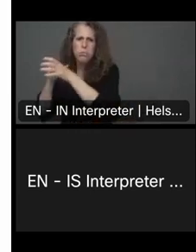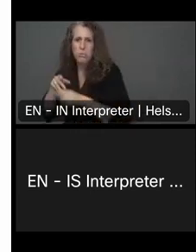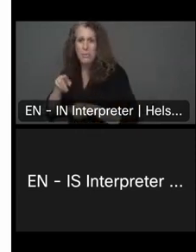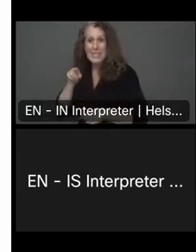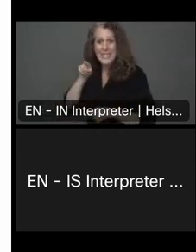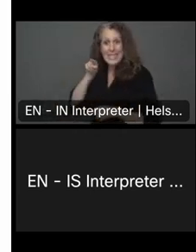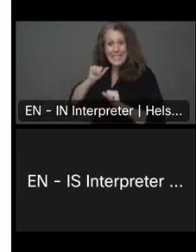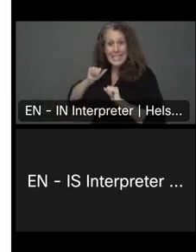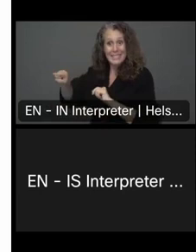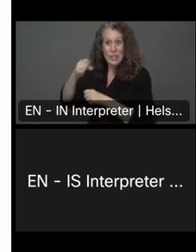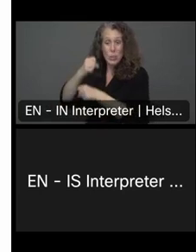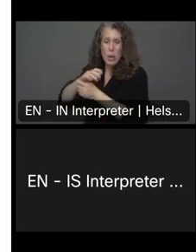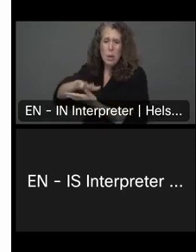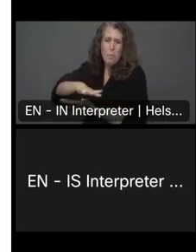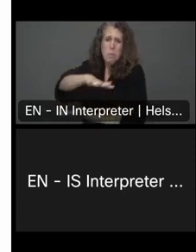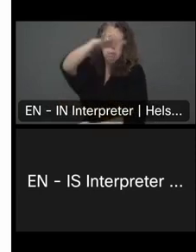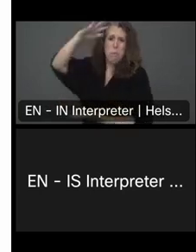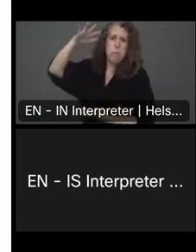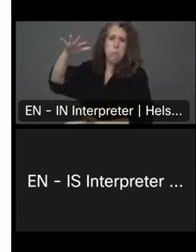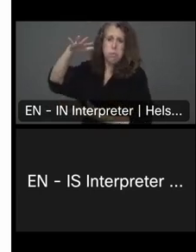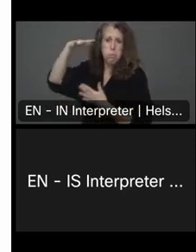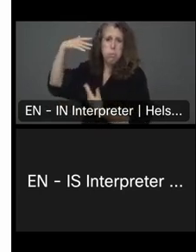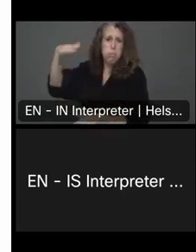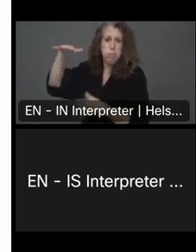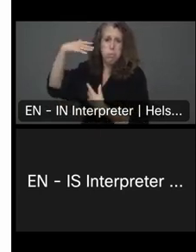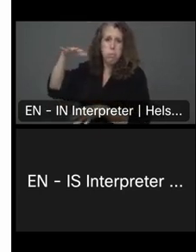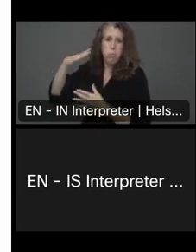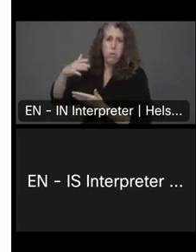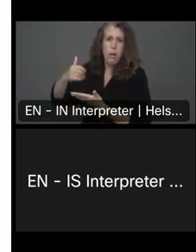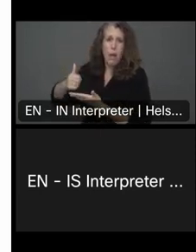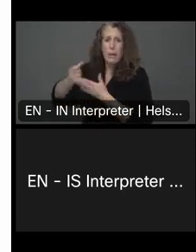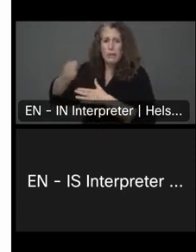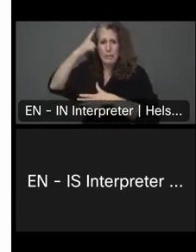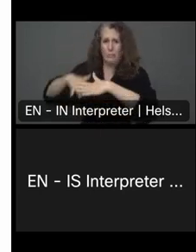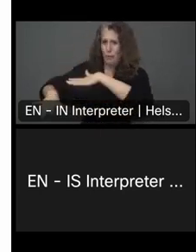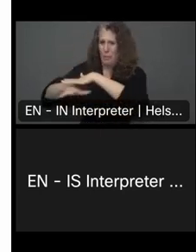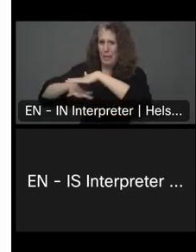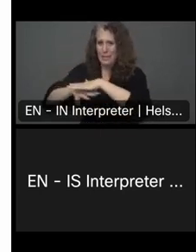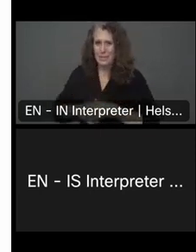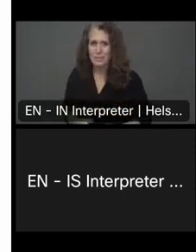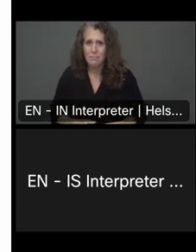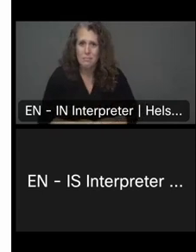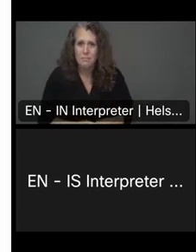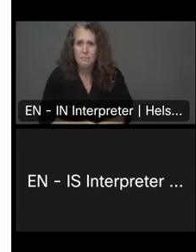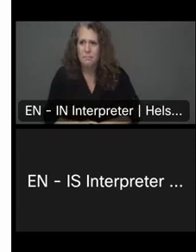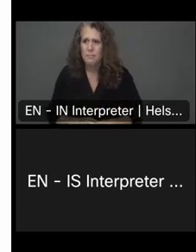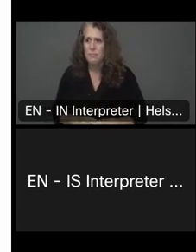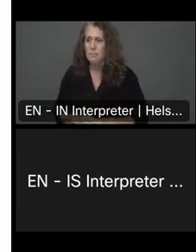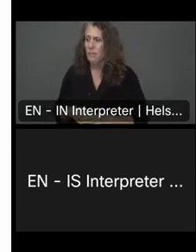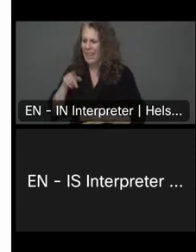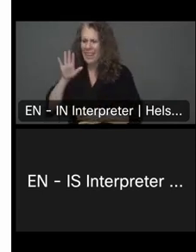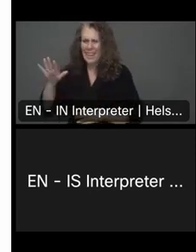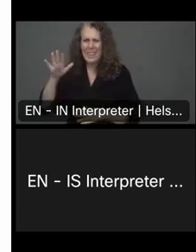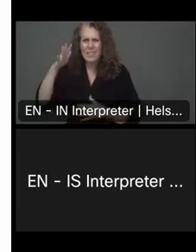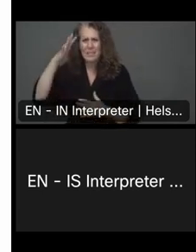interact with core linguistic structure and meaning. He has contributed fundamental concepts to our discipline, like